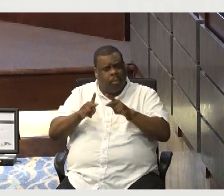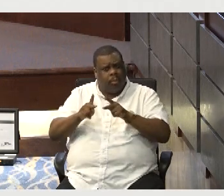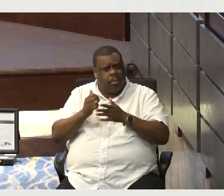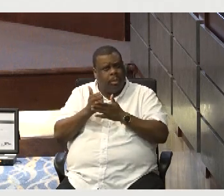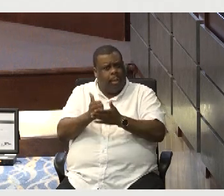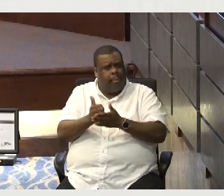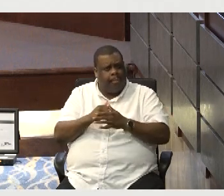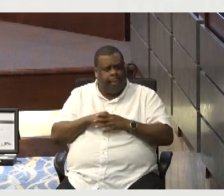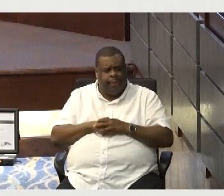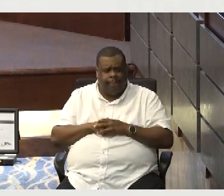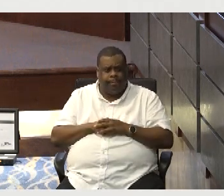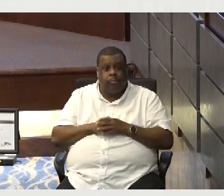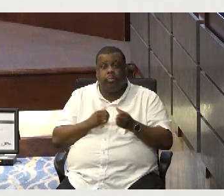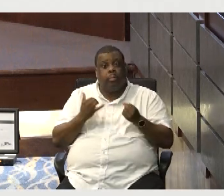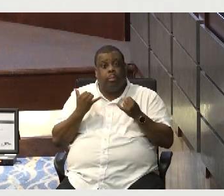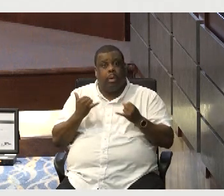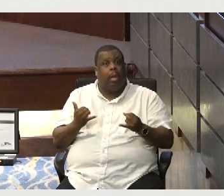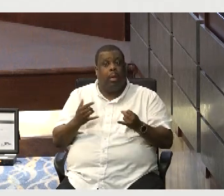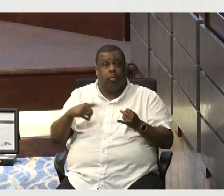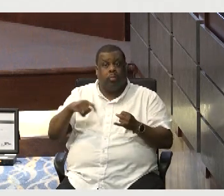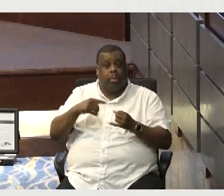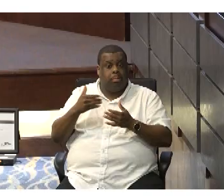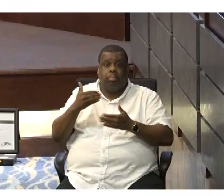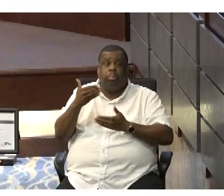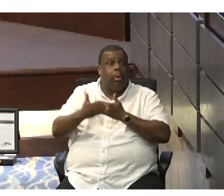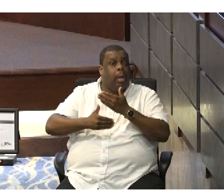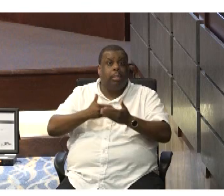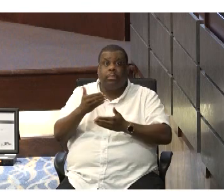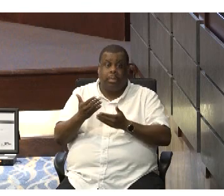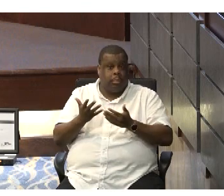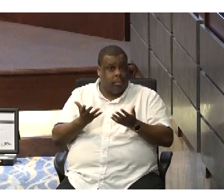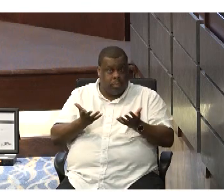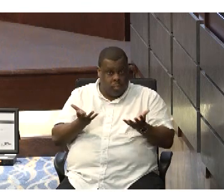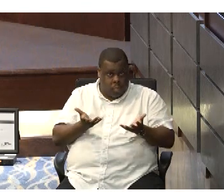So where are we at in the process, and what are our next steps?